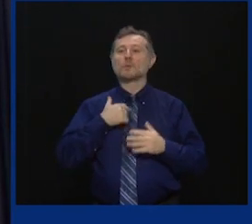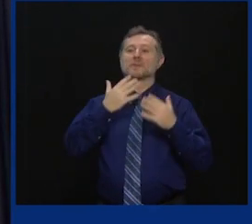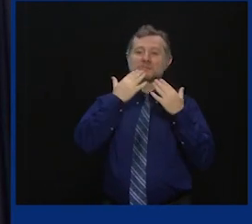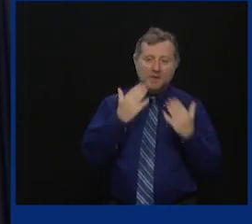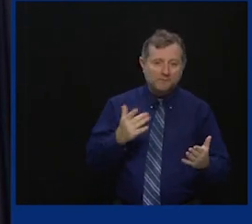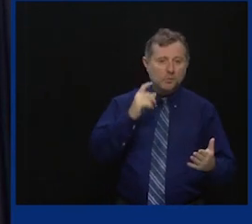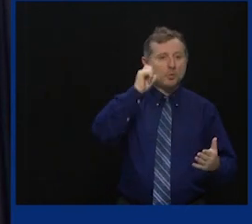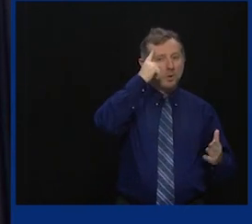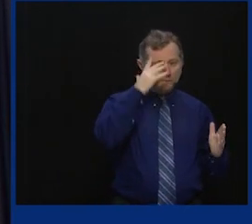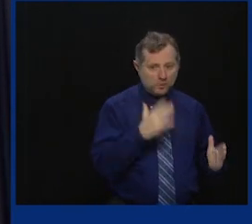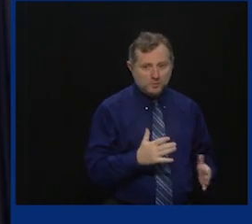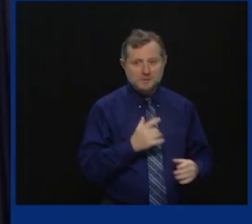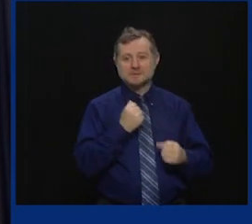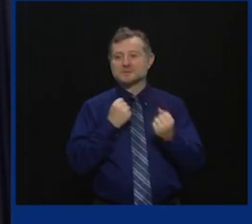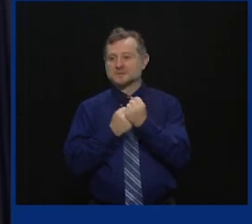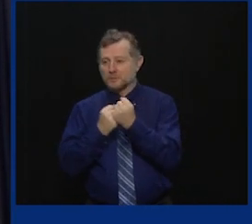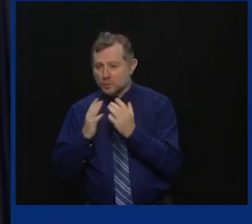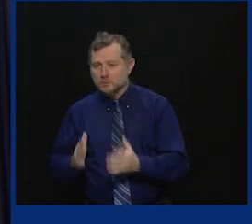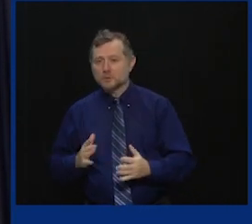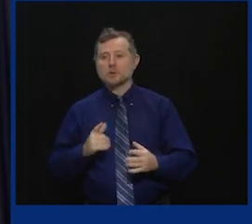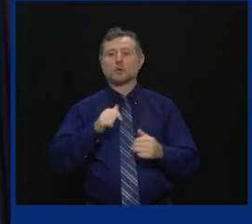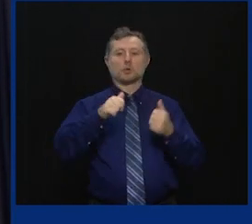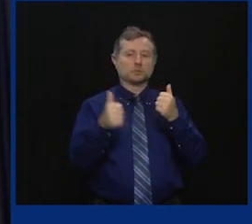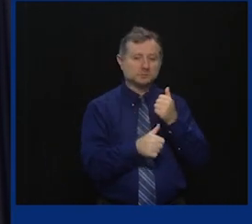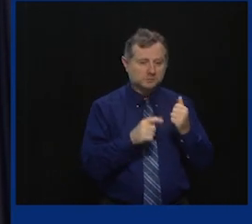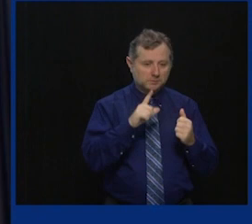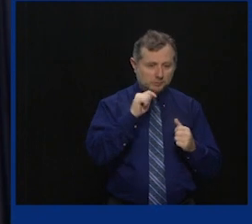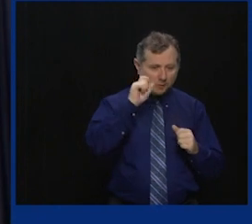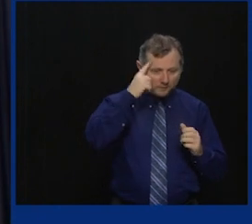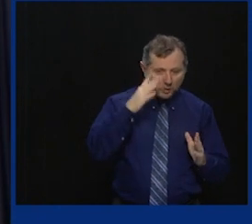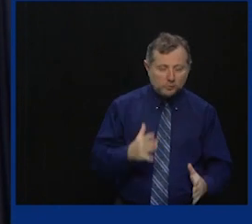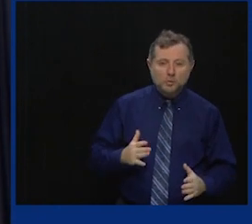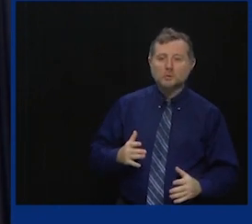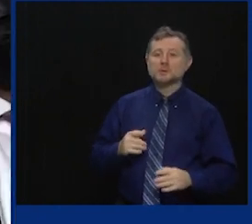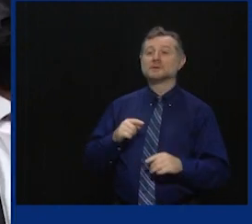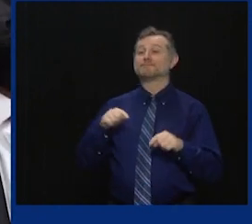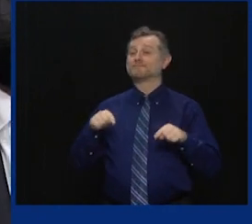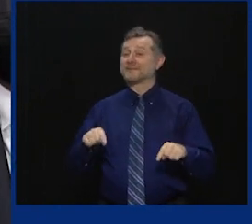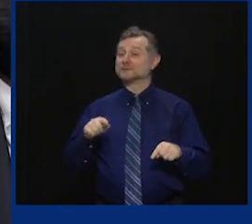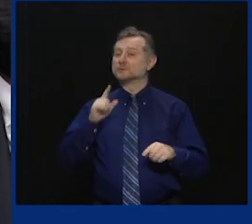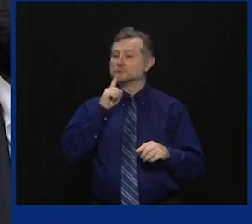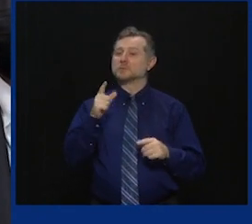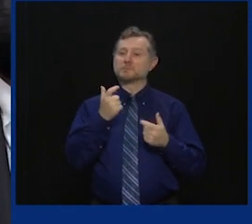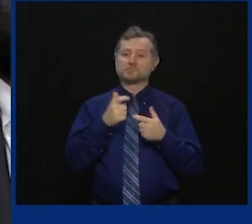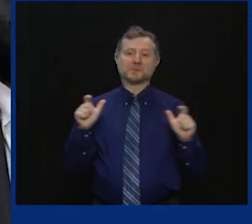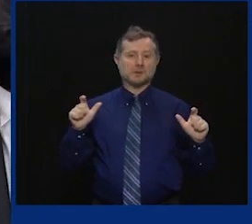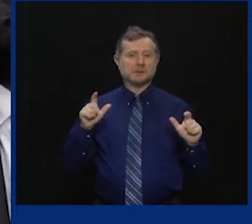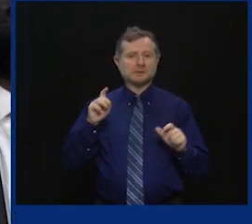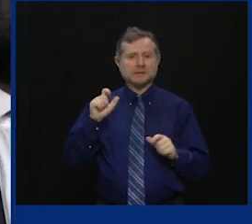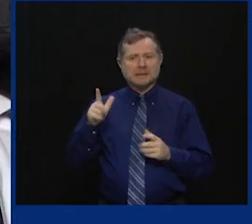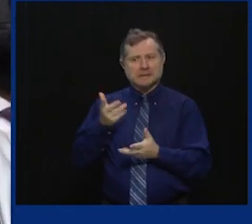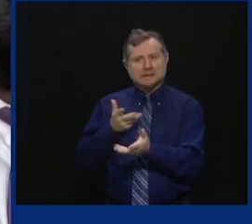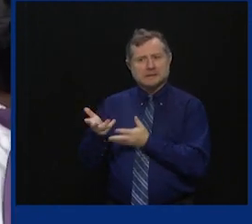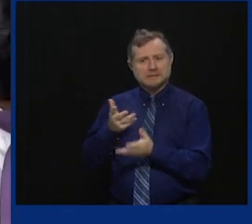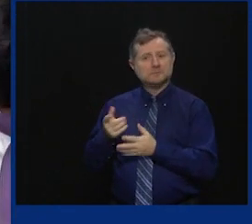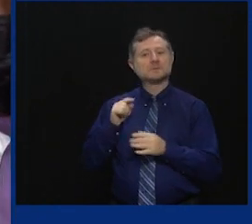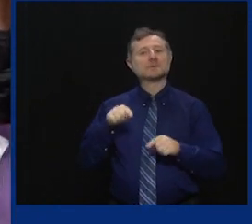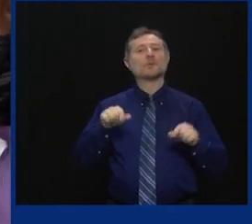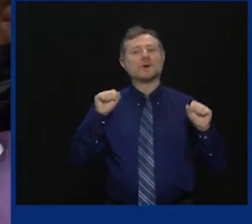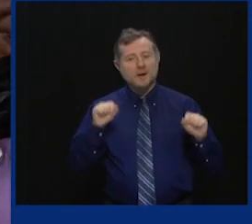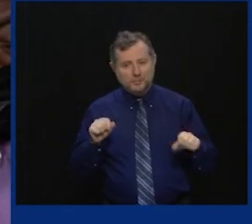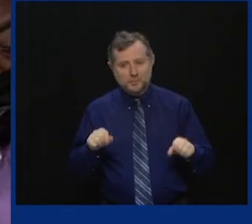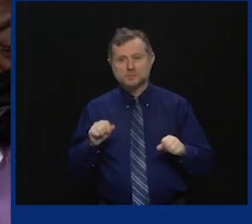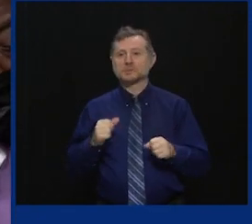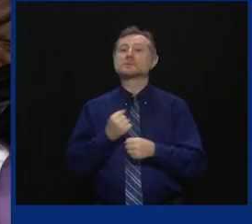Governor. This is a big deal, but I want to be really clear. This can be done safely. There's more that the